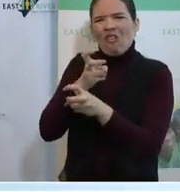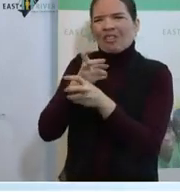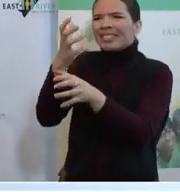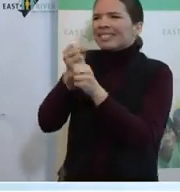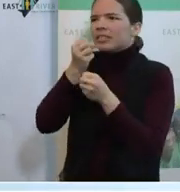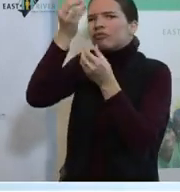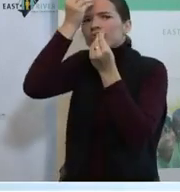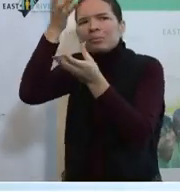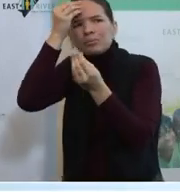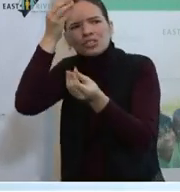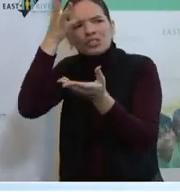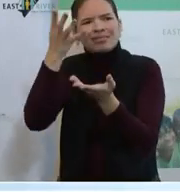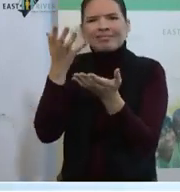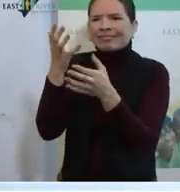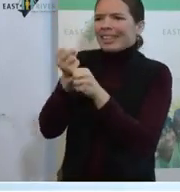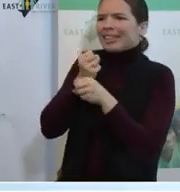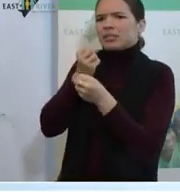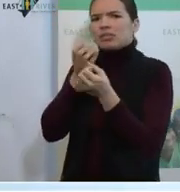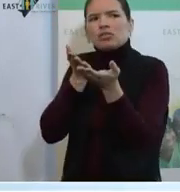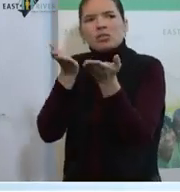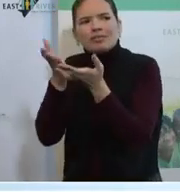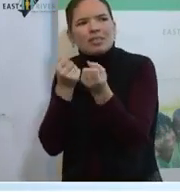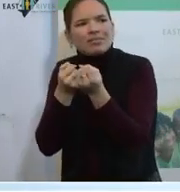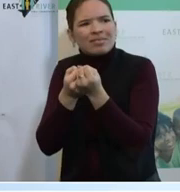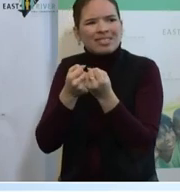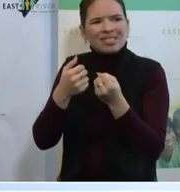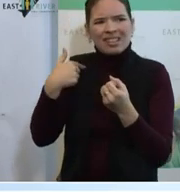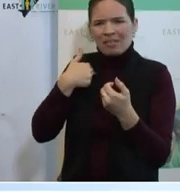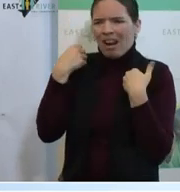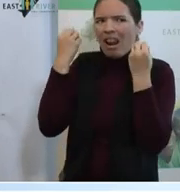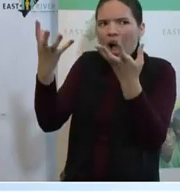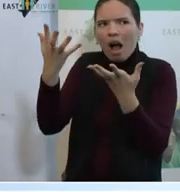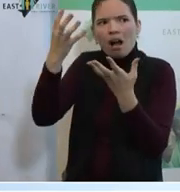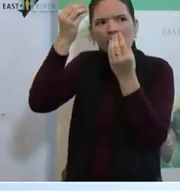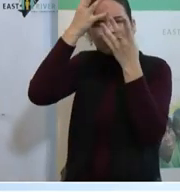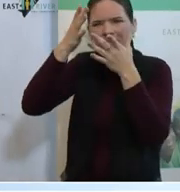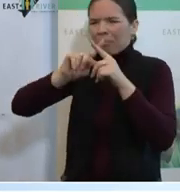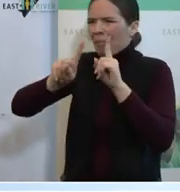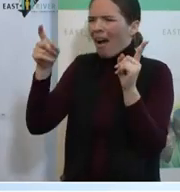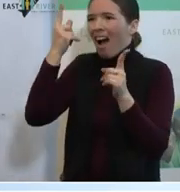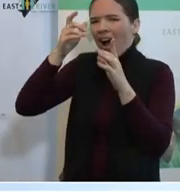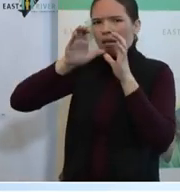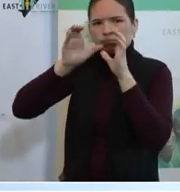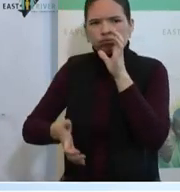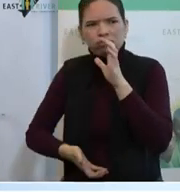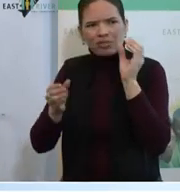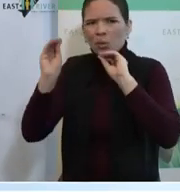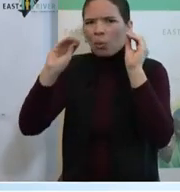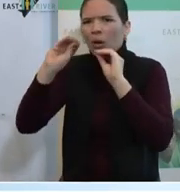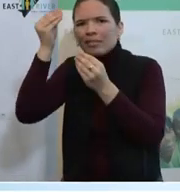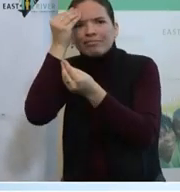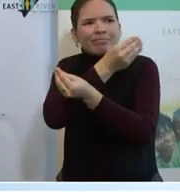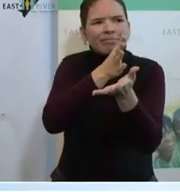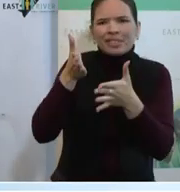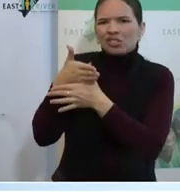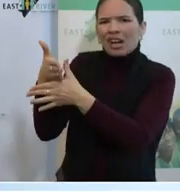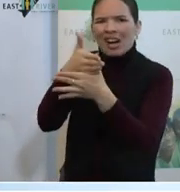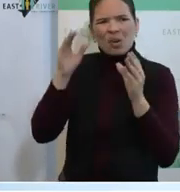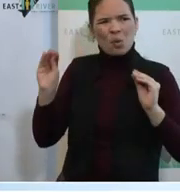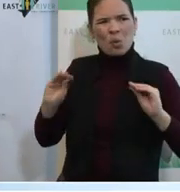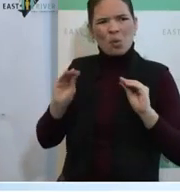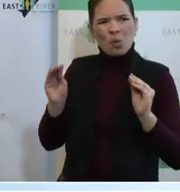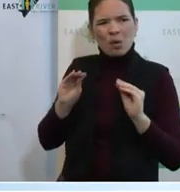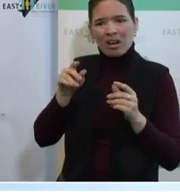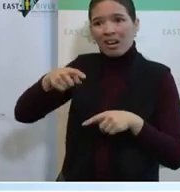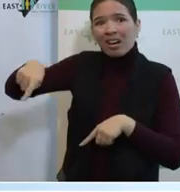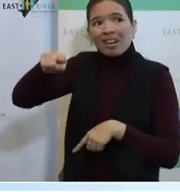that's the reason why a lot of information and free resources are not getting around, especially with seniors. They're not equipped, to go on these computers